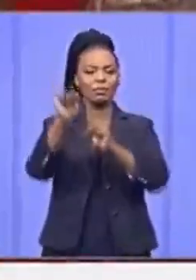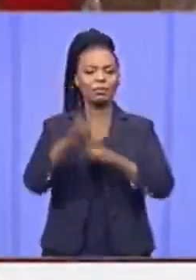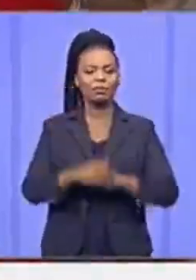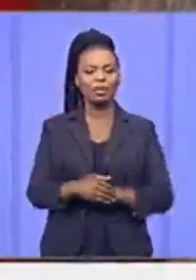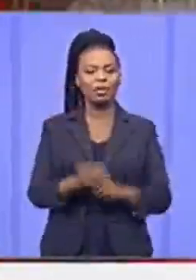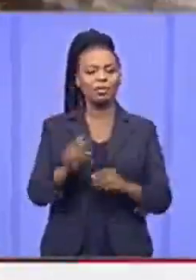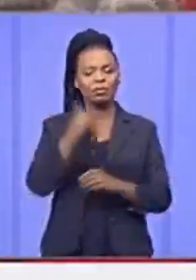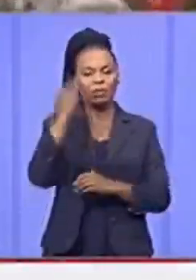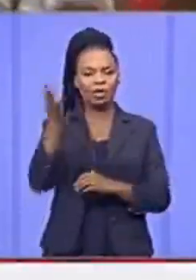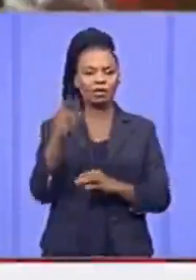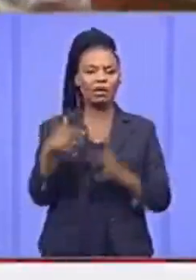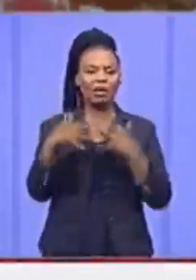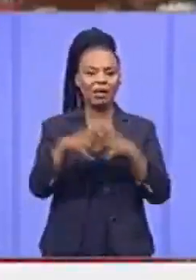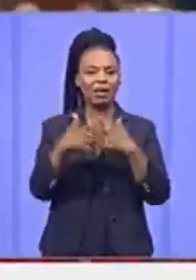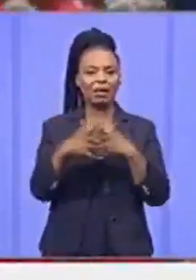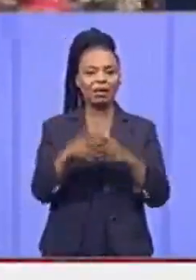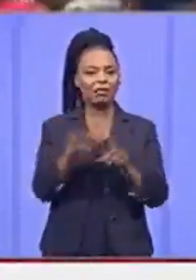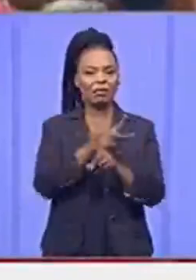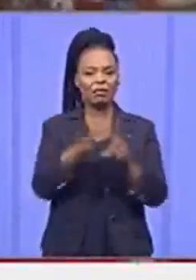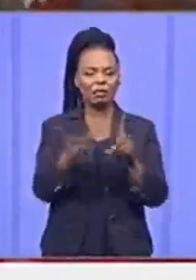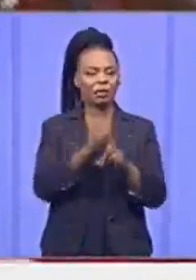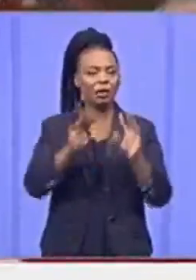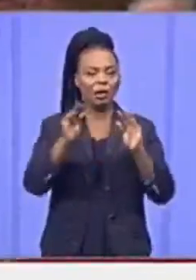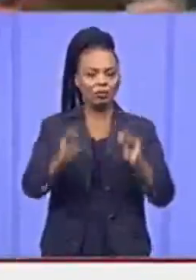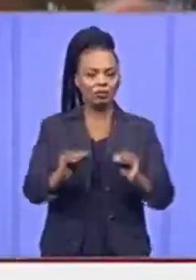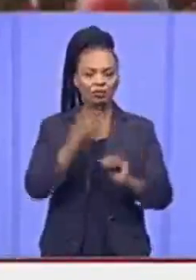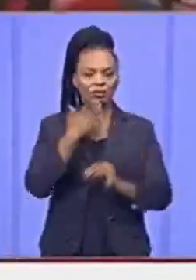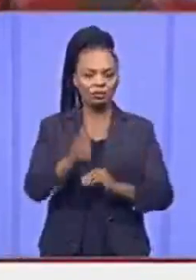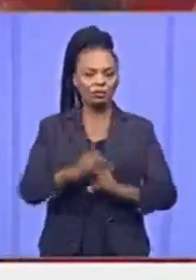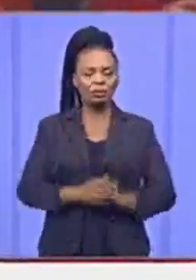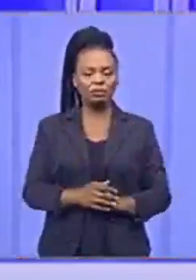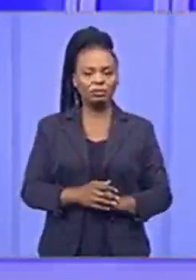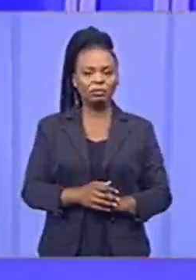ha mmoho le kgothaletsa diketso tsa merusu.